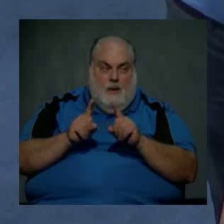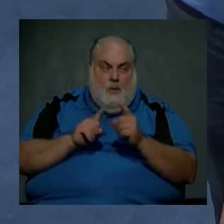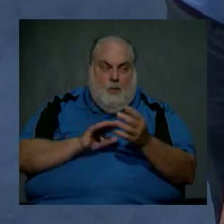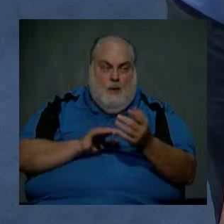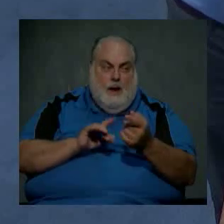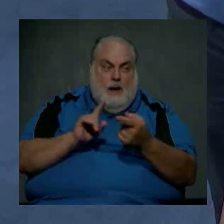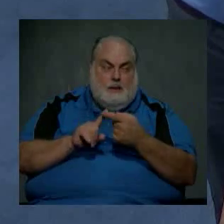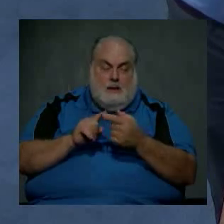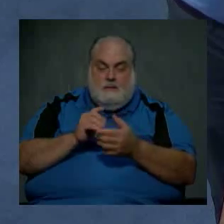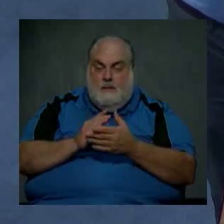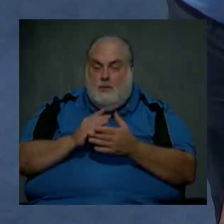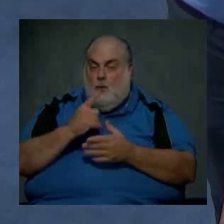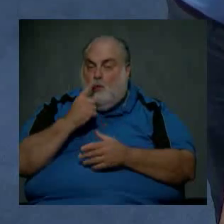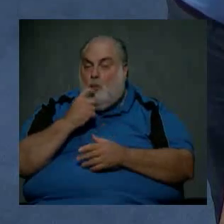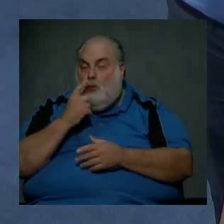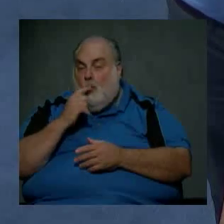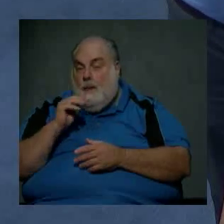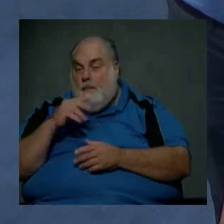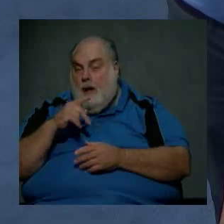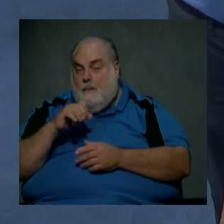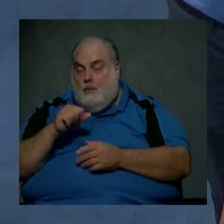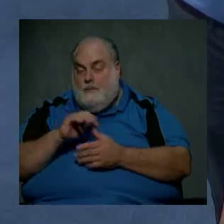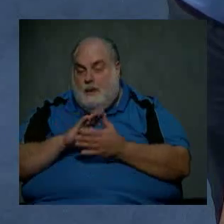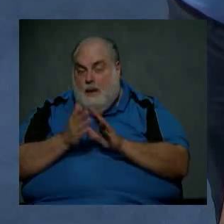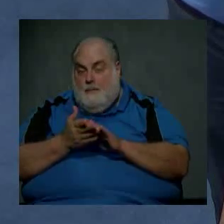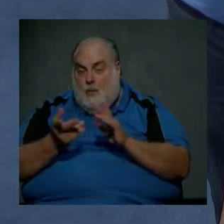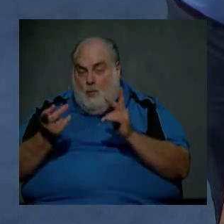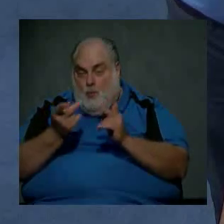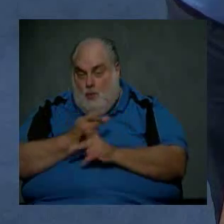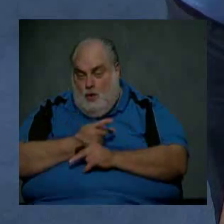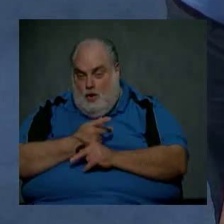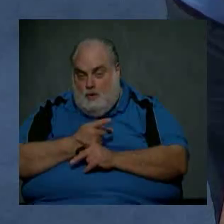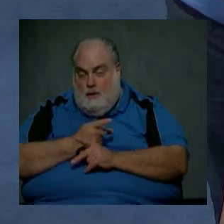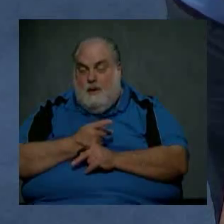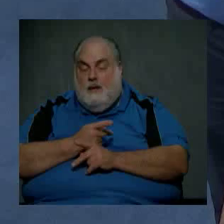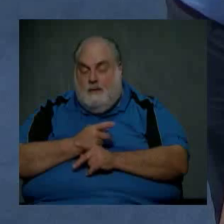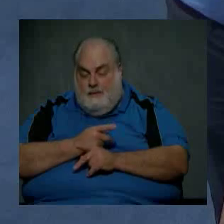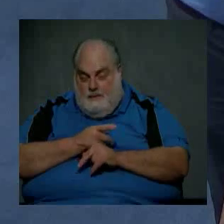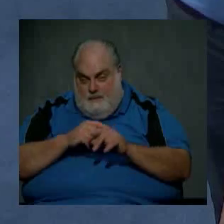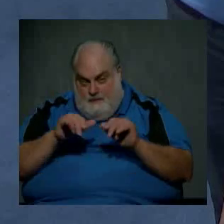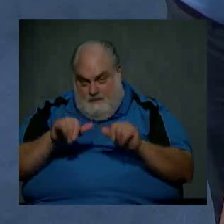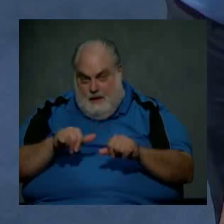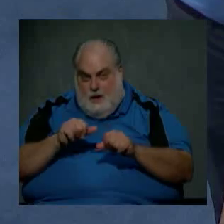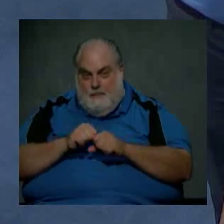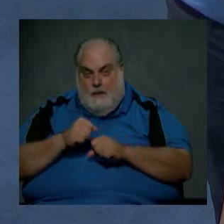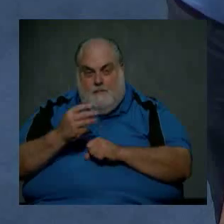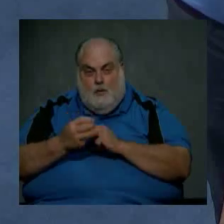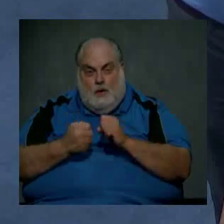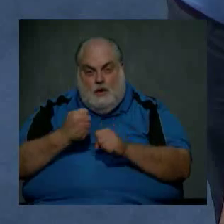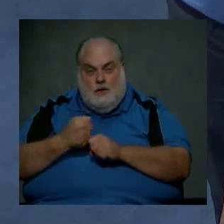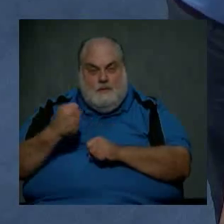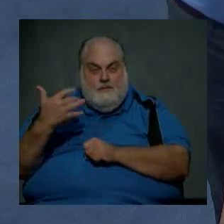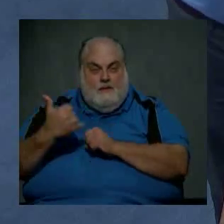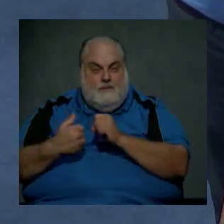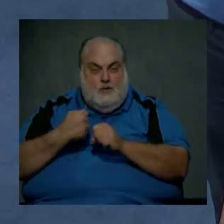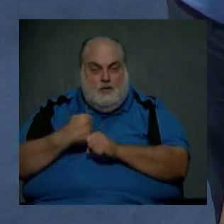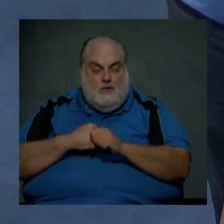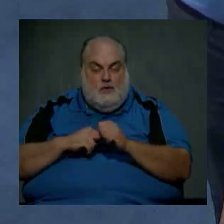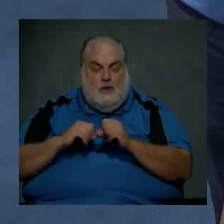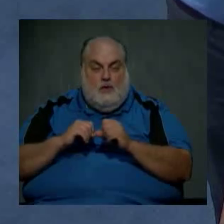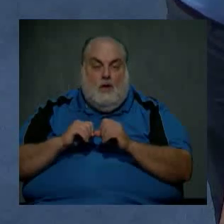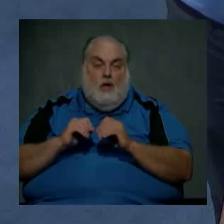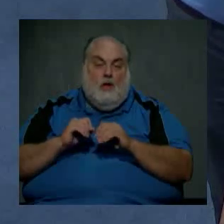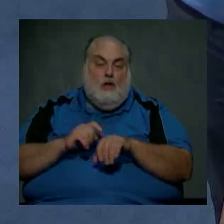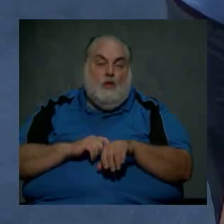until some of the red maples start going downhill and getting poor condition, that may be 4 to 5 years, maybe even a little longer on some of